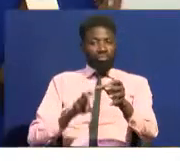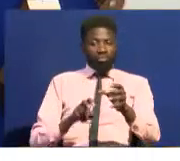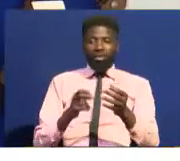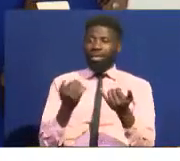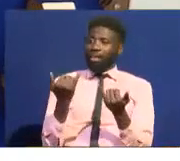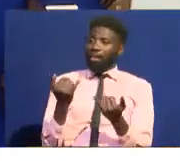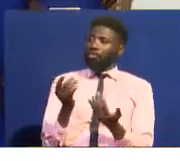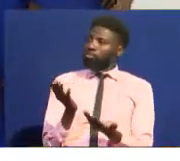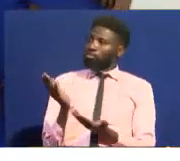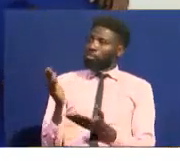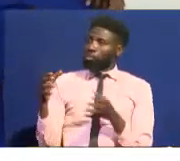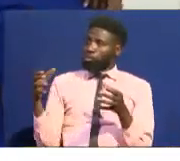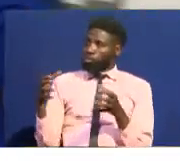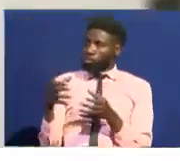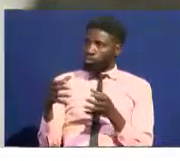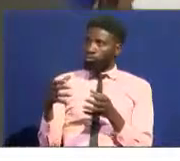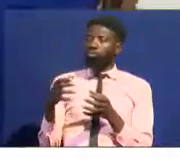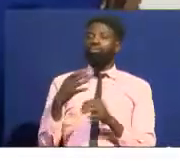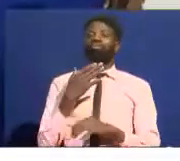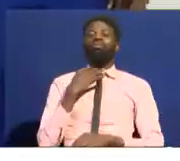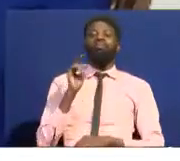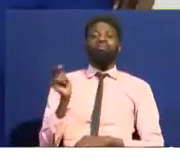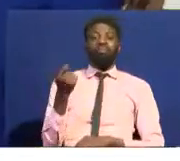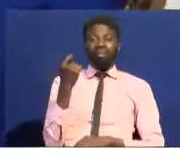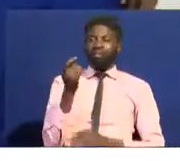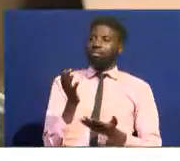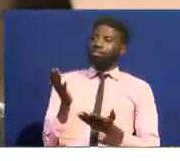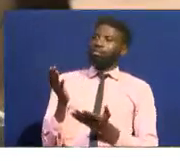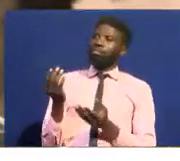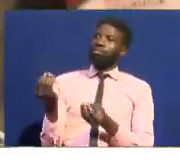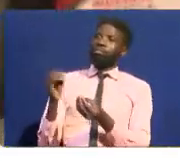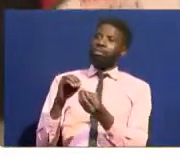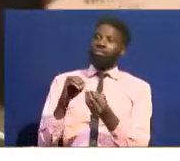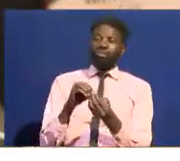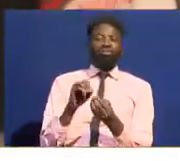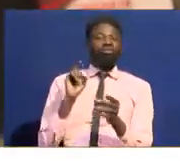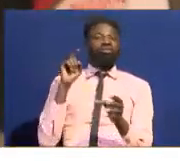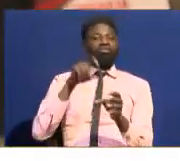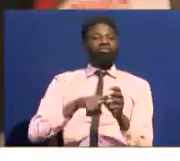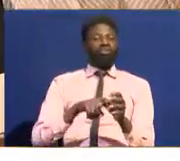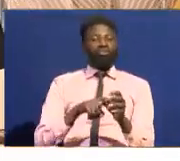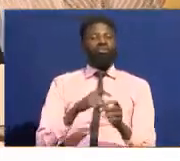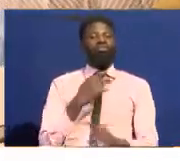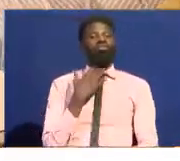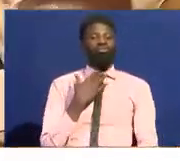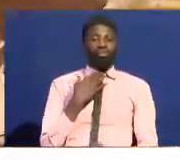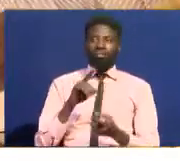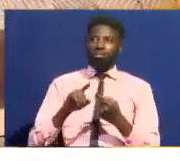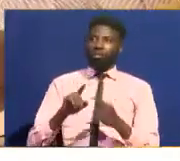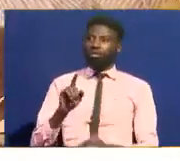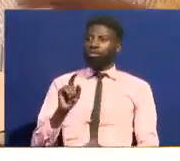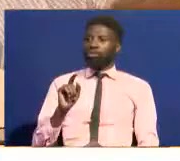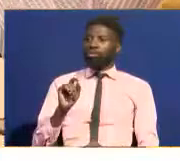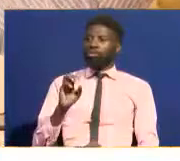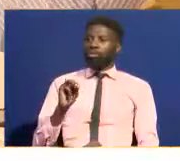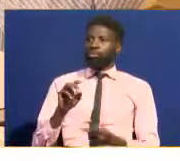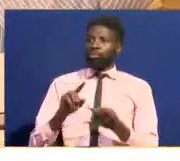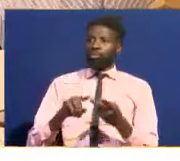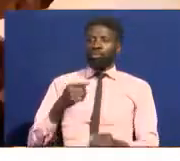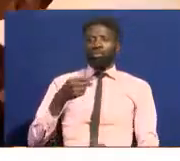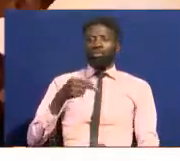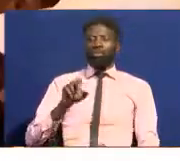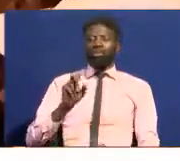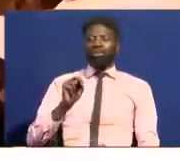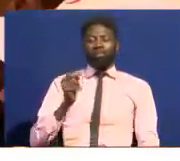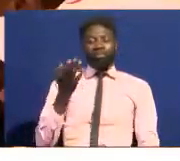Barry now joins the list of growing candidates who have announced their candidacy for the FKF presidency, with Tom Alila and Hussein Mohammed having